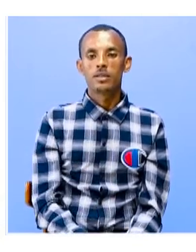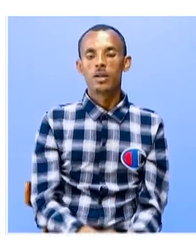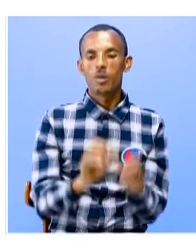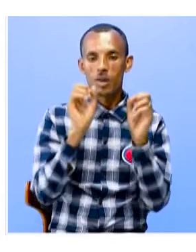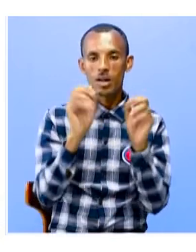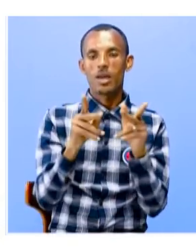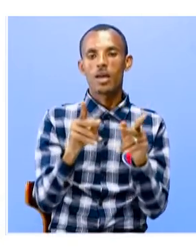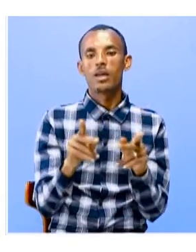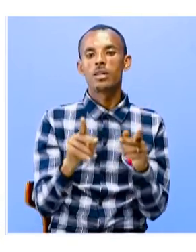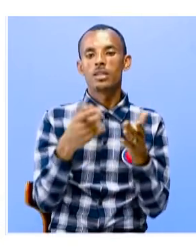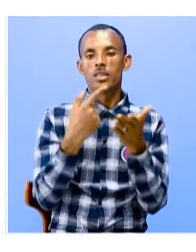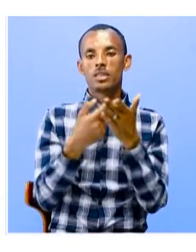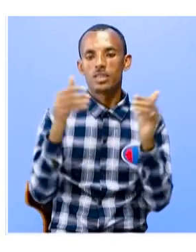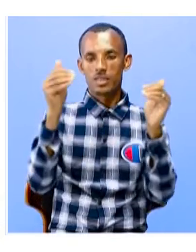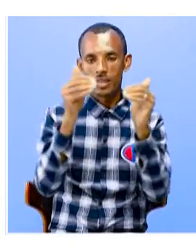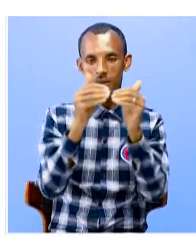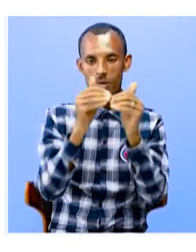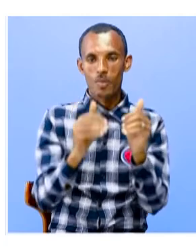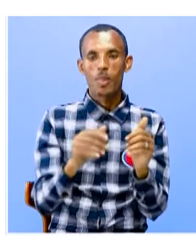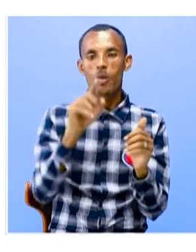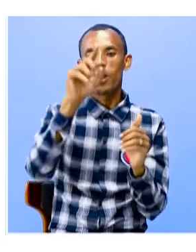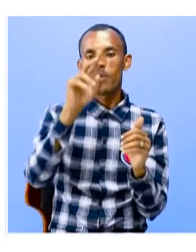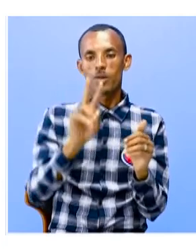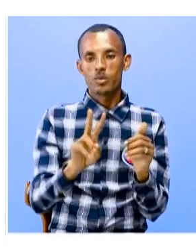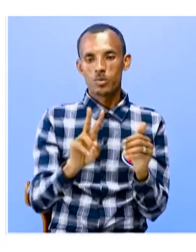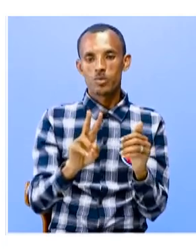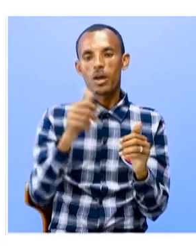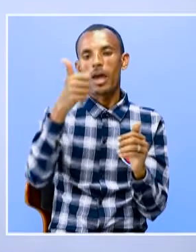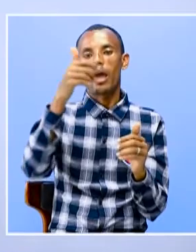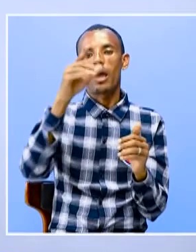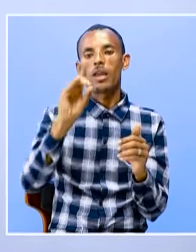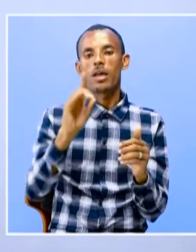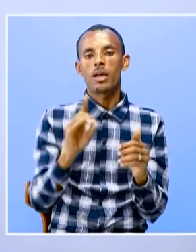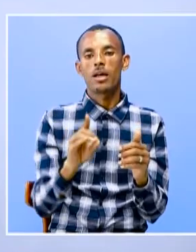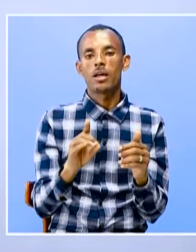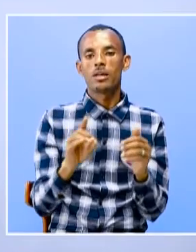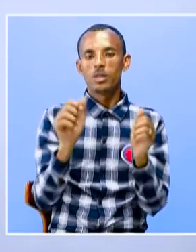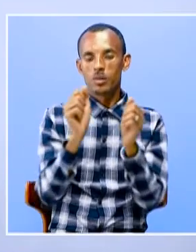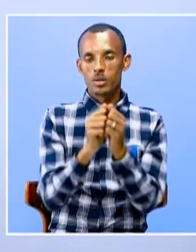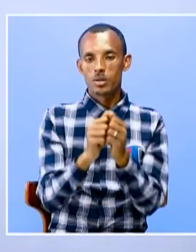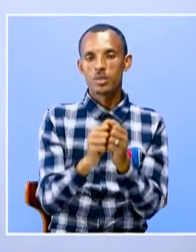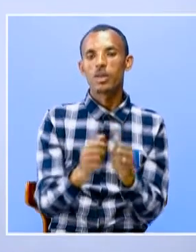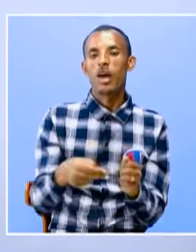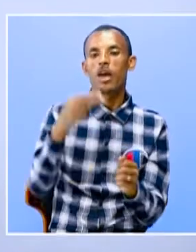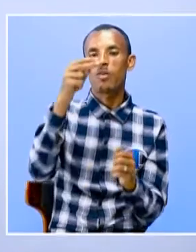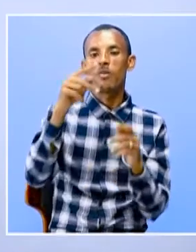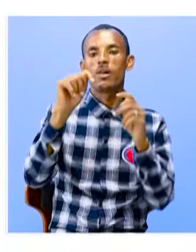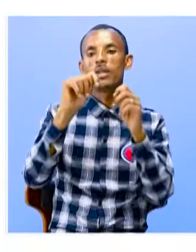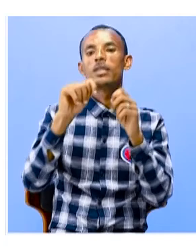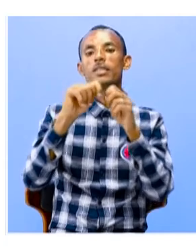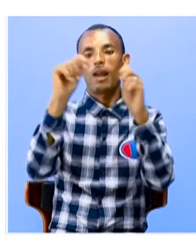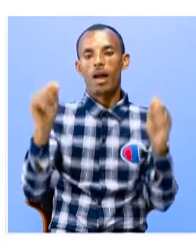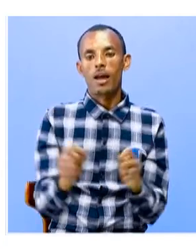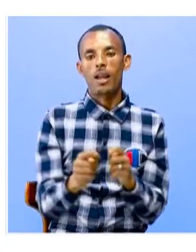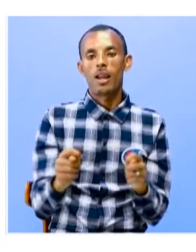Okay, so this will be equal to half times AD. AD is, we said, the height of the triangle, the altitude